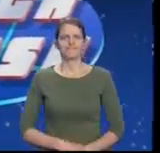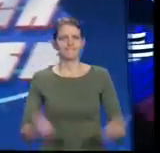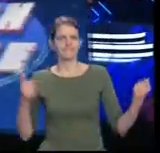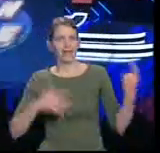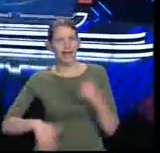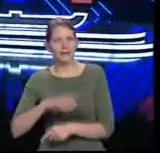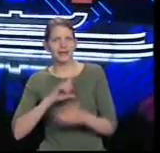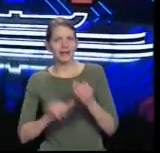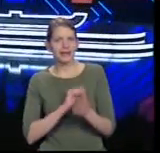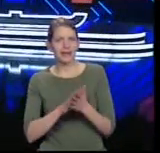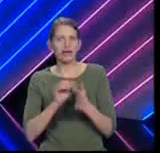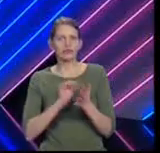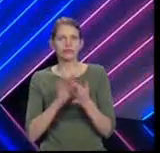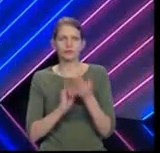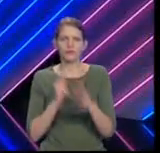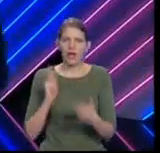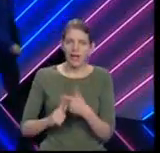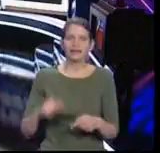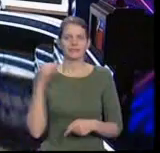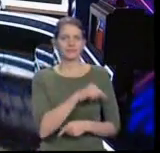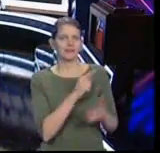Catchphrase with Andrew O'Connor.